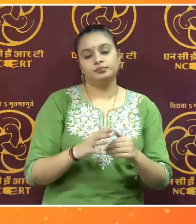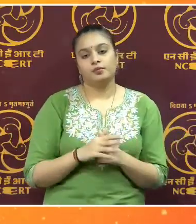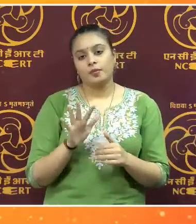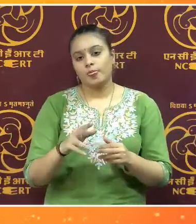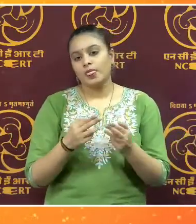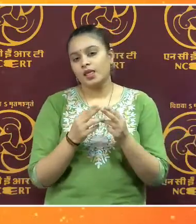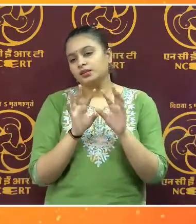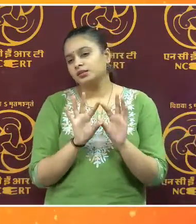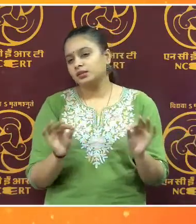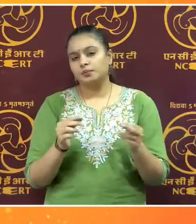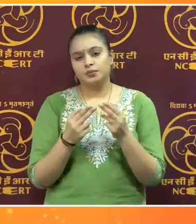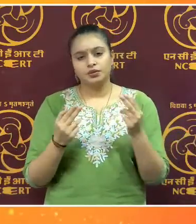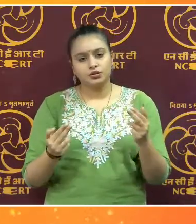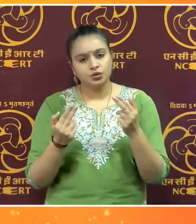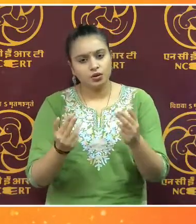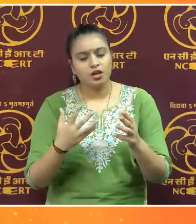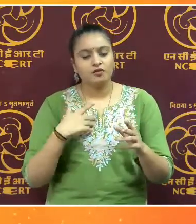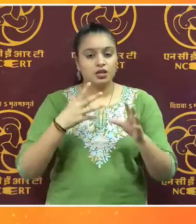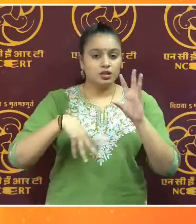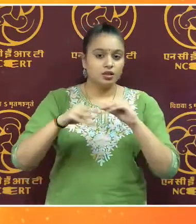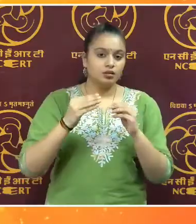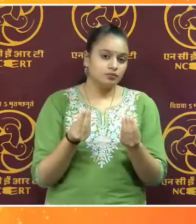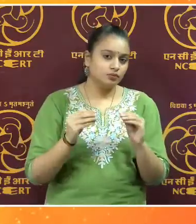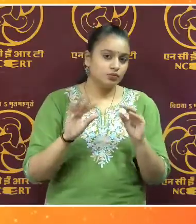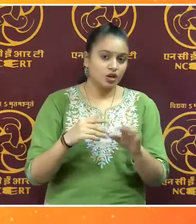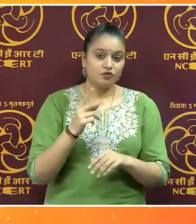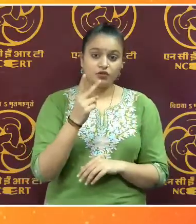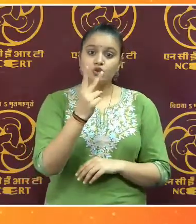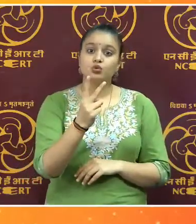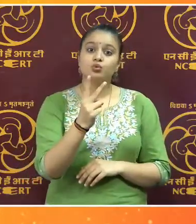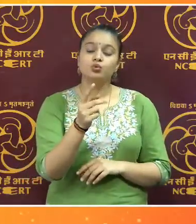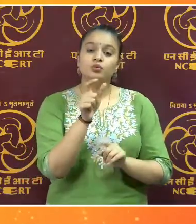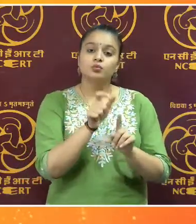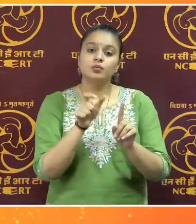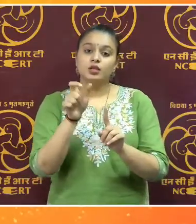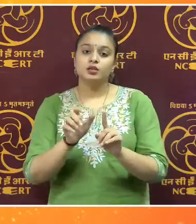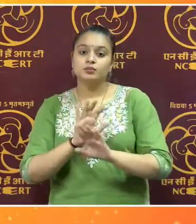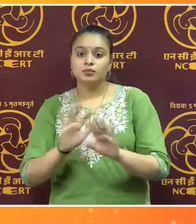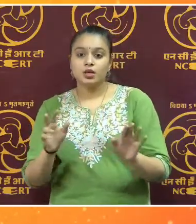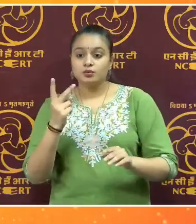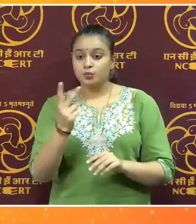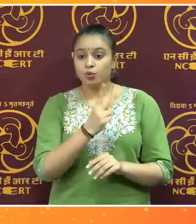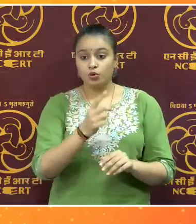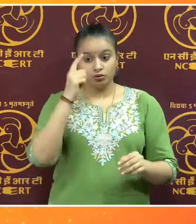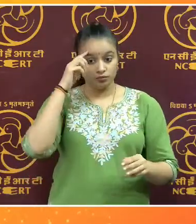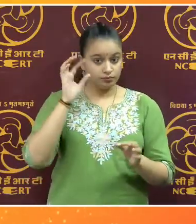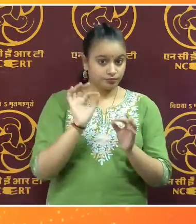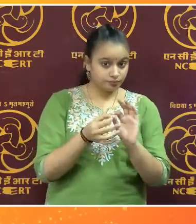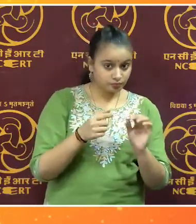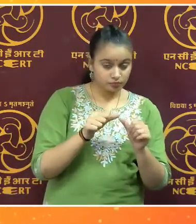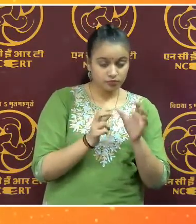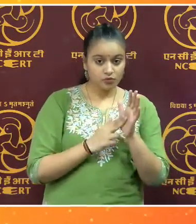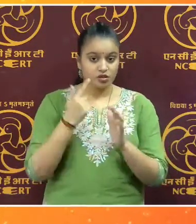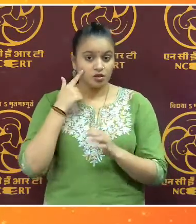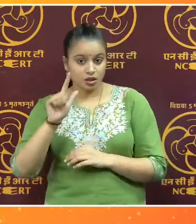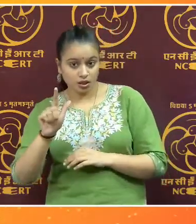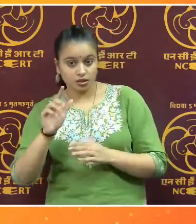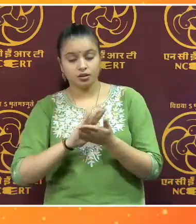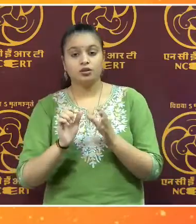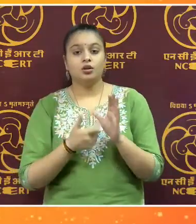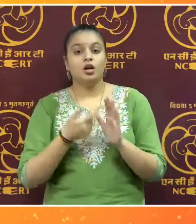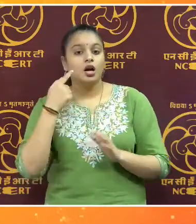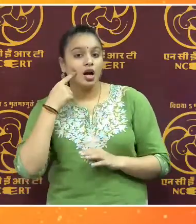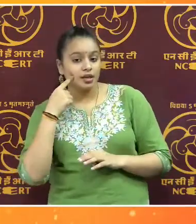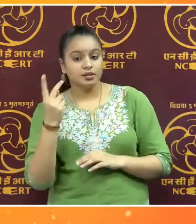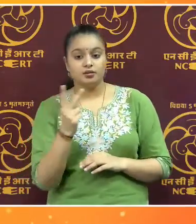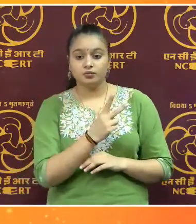very simple story with a lot of learning, and with just two characters. It shows the mindset of two characters. One is Anil and one is Hari. Anil,